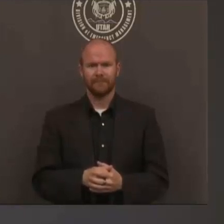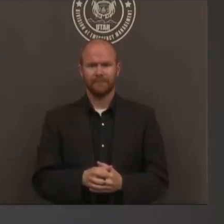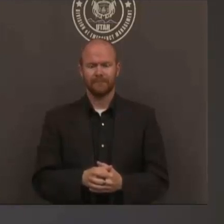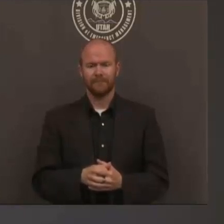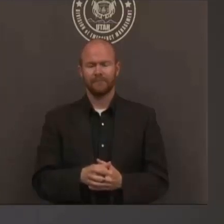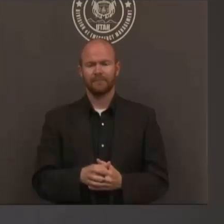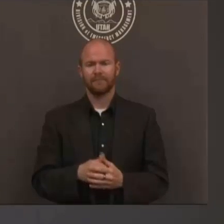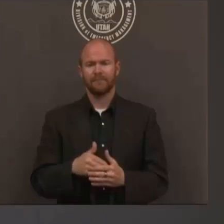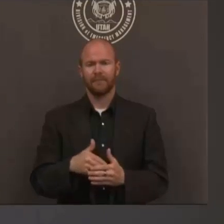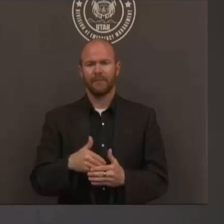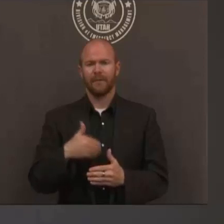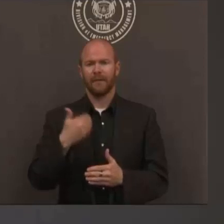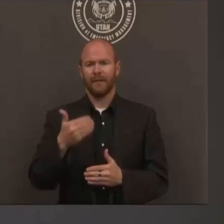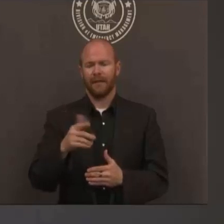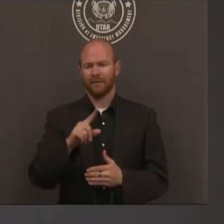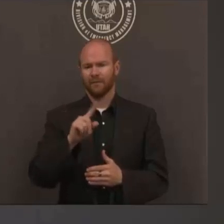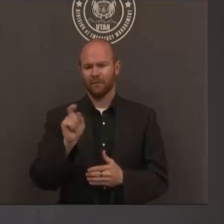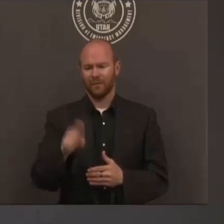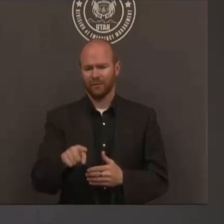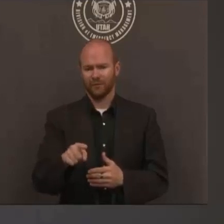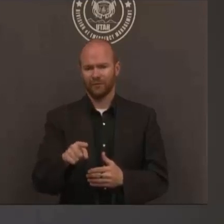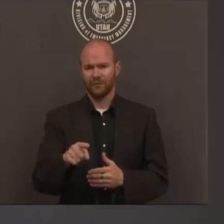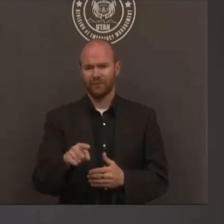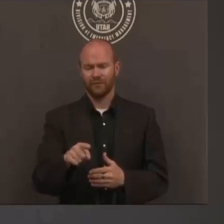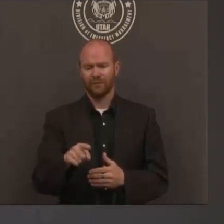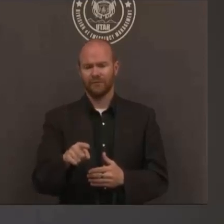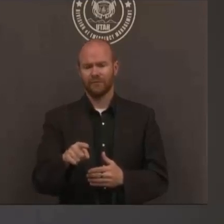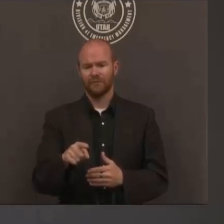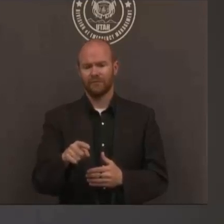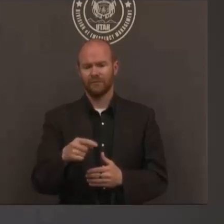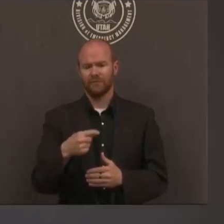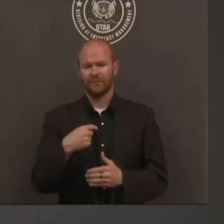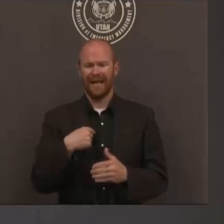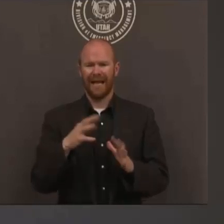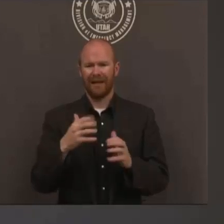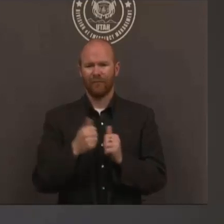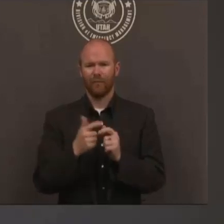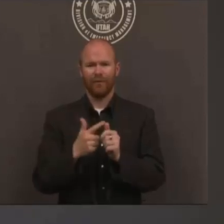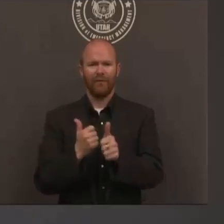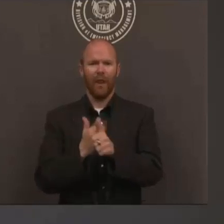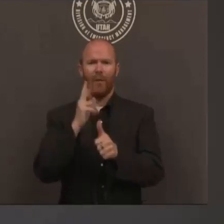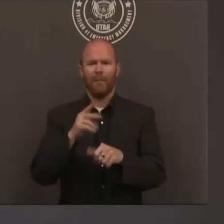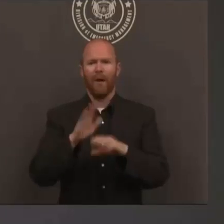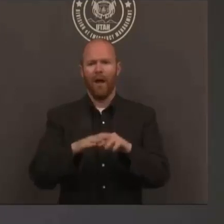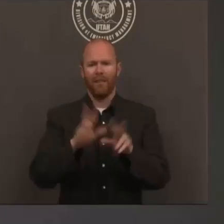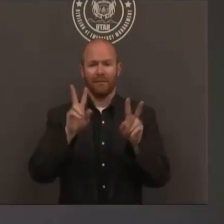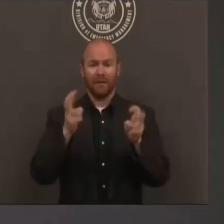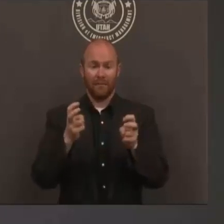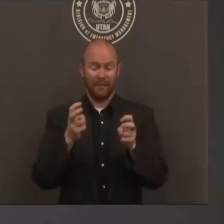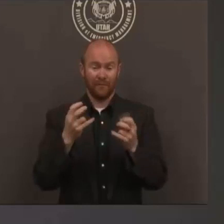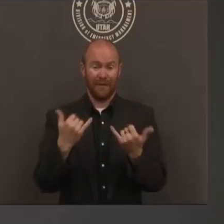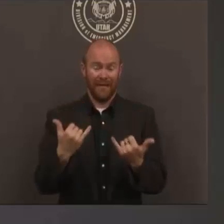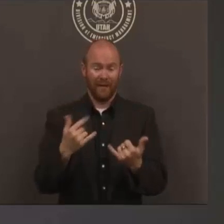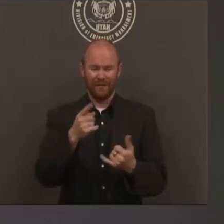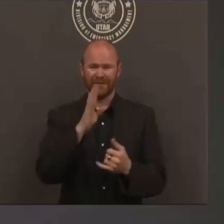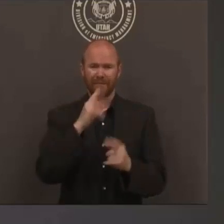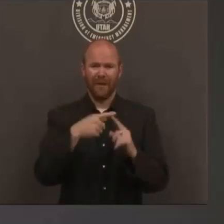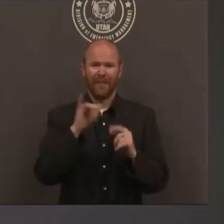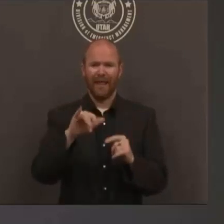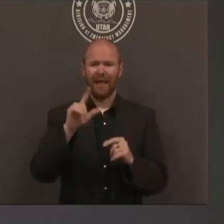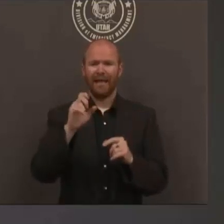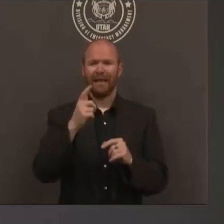Hi, Governor. This is Roger McDonough with KCPW Public Radio, and I'm going to follow up on the topic at hand here. Just on that legal review